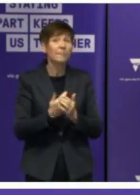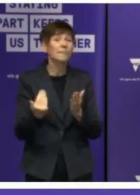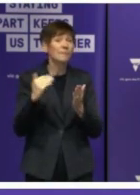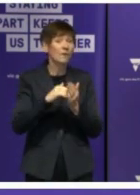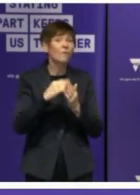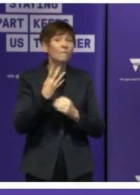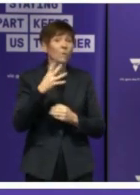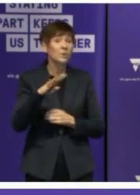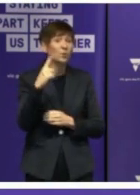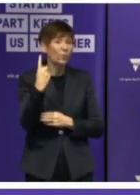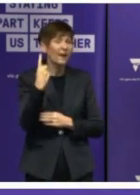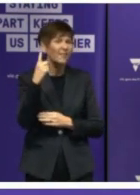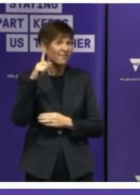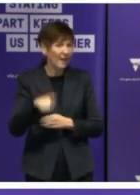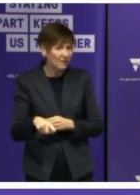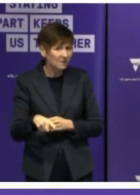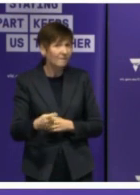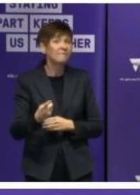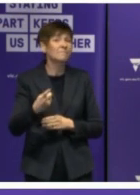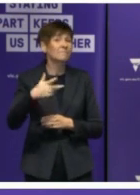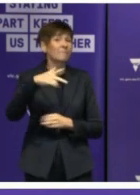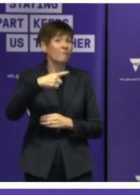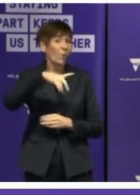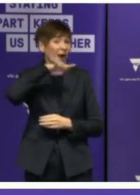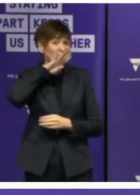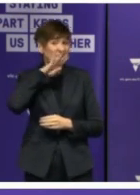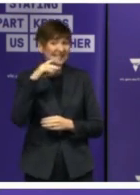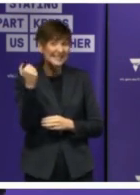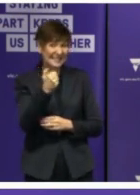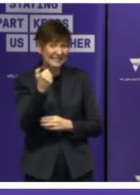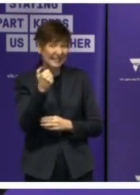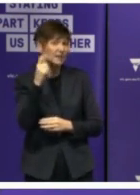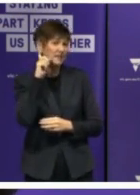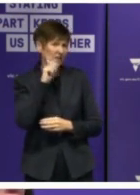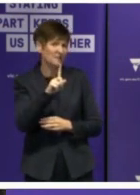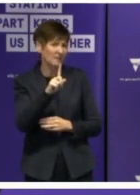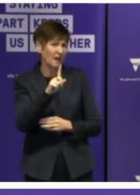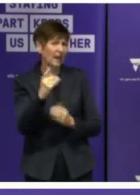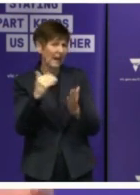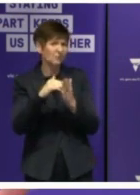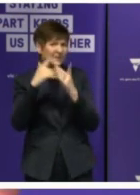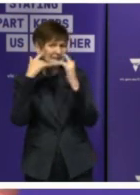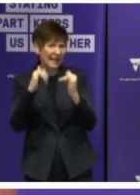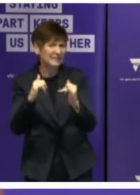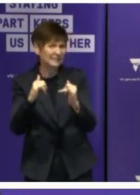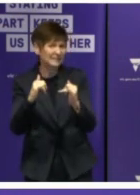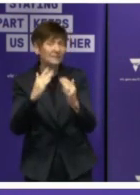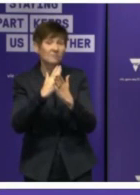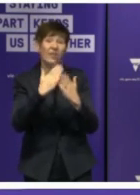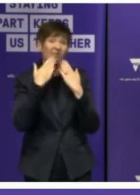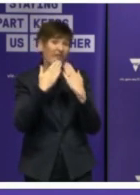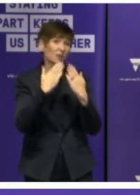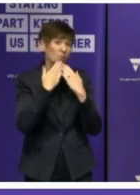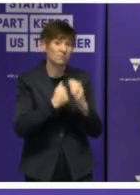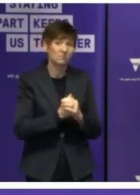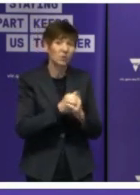41,416 on yesterday, so a massive testing effort. And again, many thanks firstly to all of those who are coming forward, even with the mildest of symptoms.